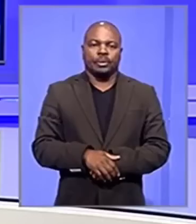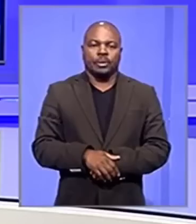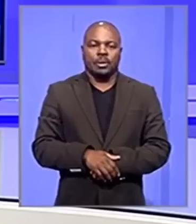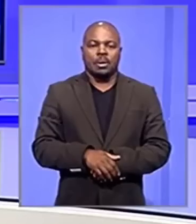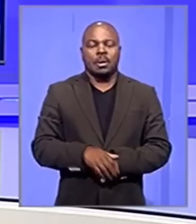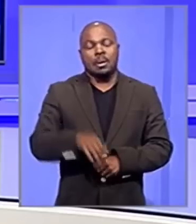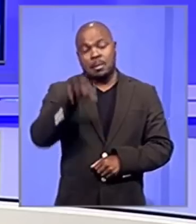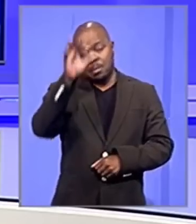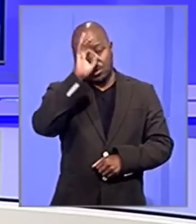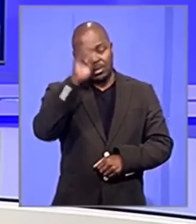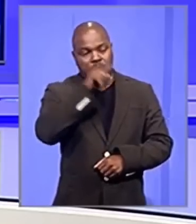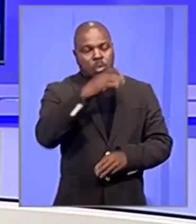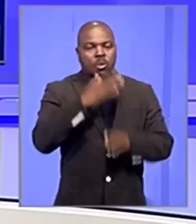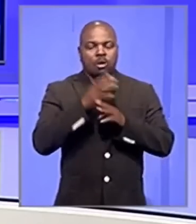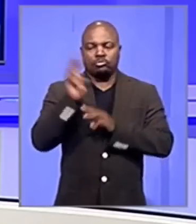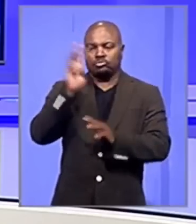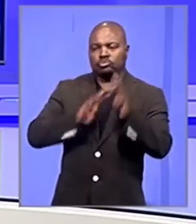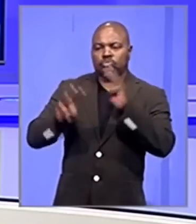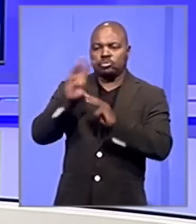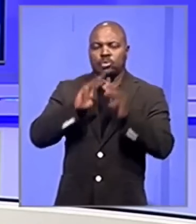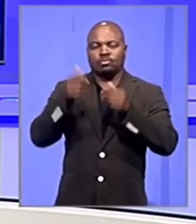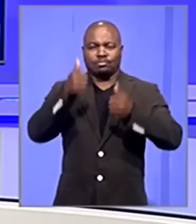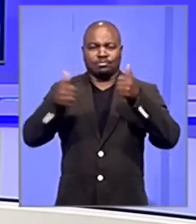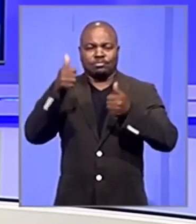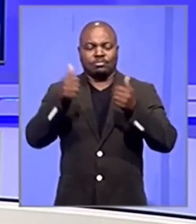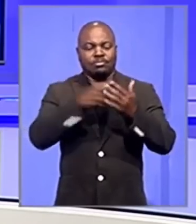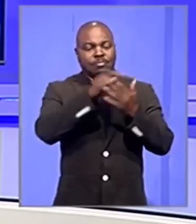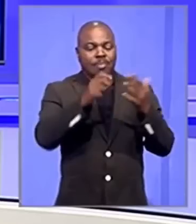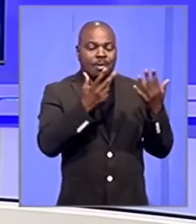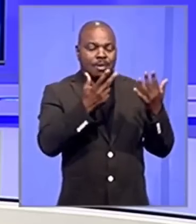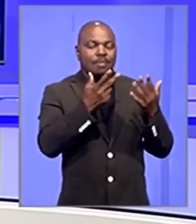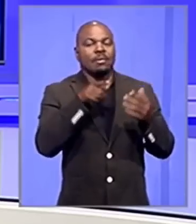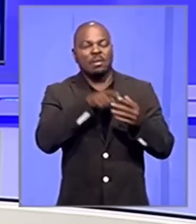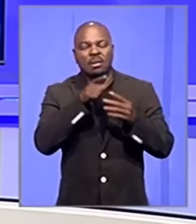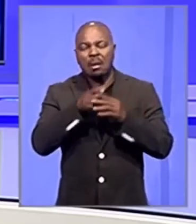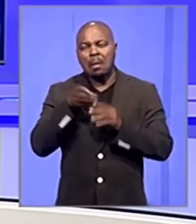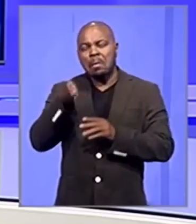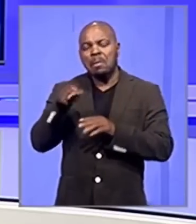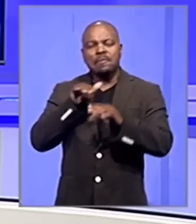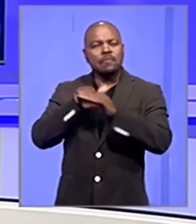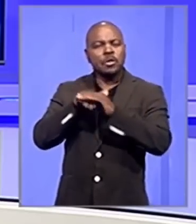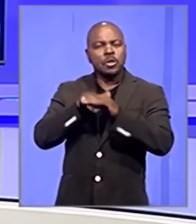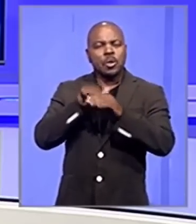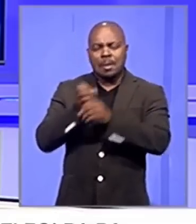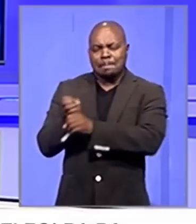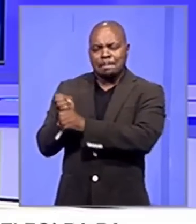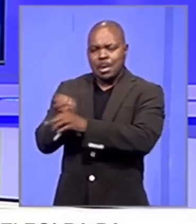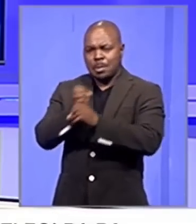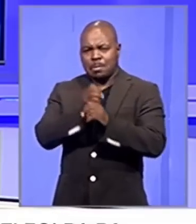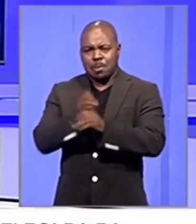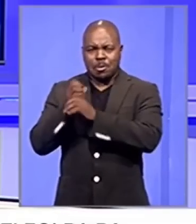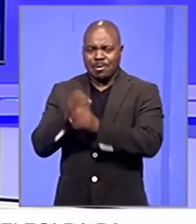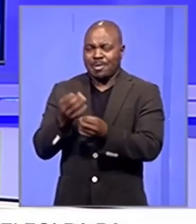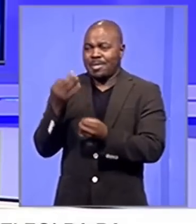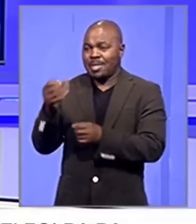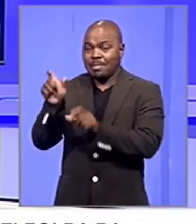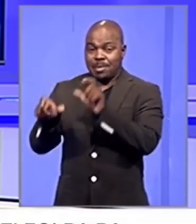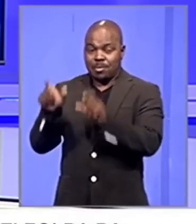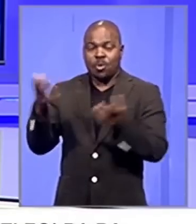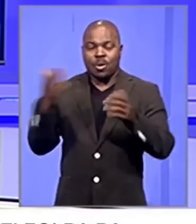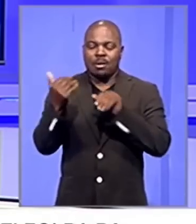Mapodisa a ditirelo tsa tshireletso ya batlotlegi ba le robedi ba ba bonalang mo kgatisong ya video ba keteka batho ba le bararo